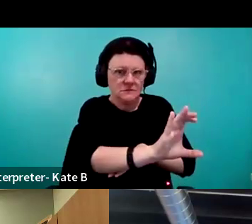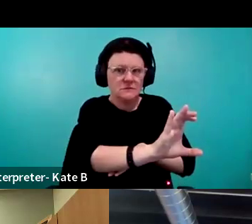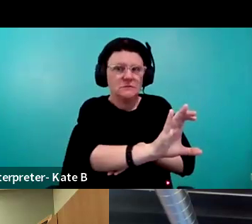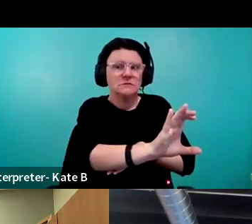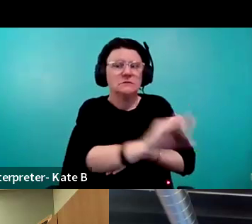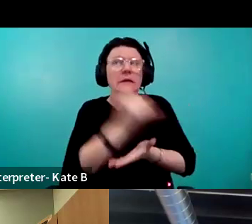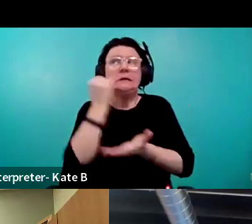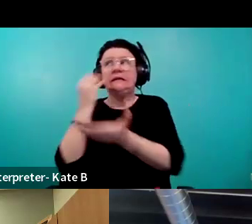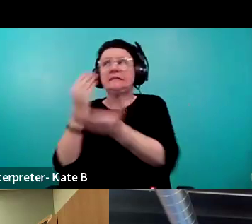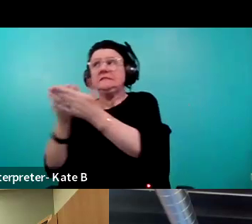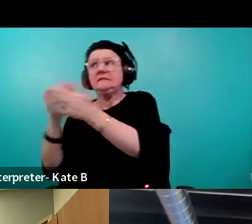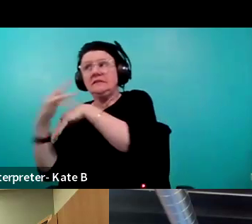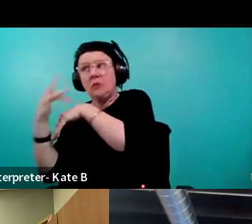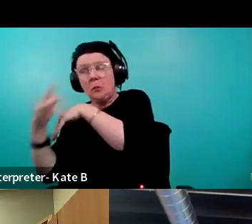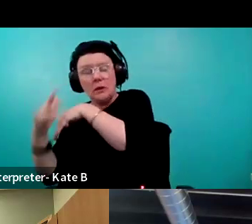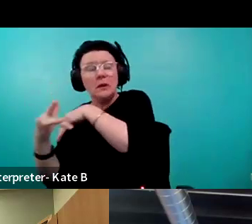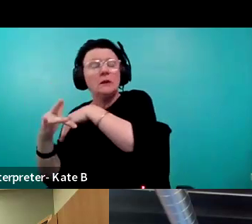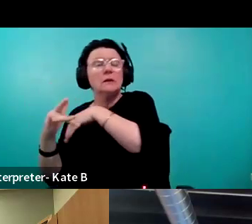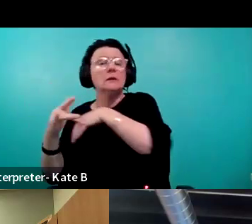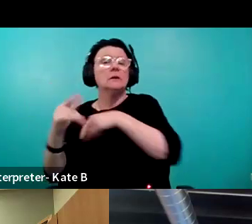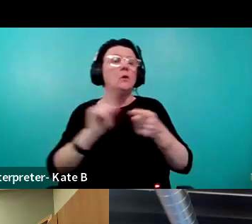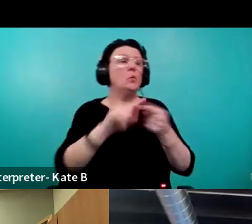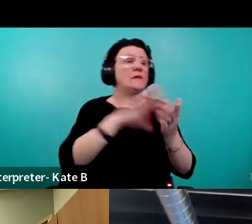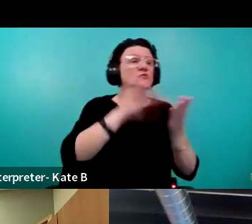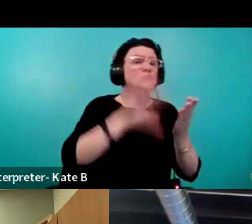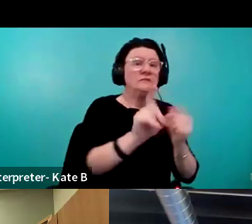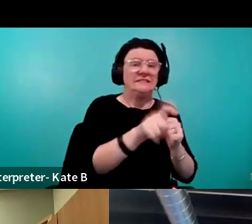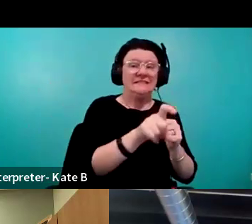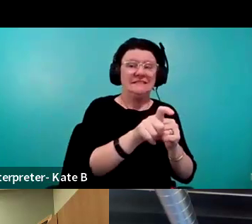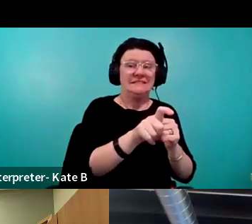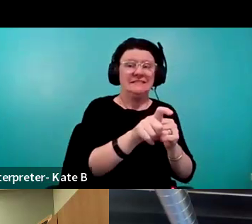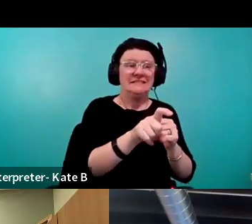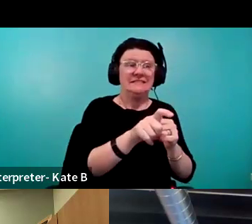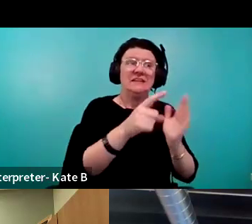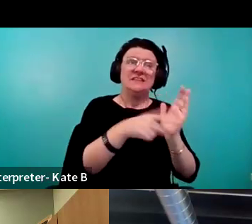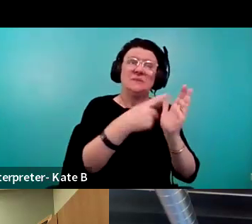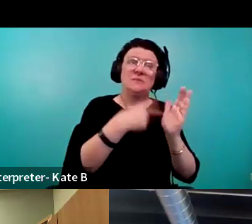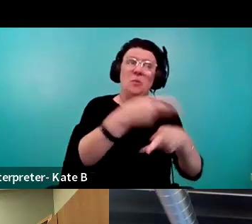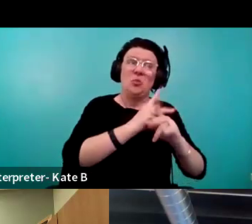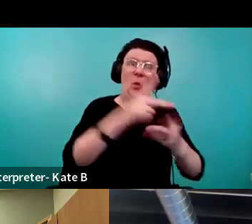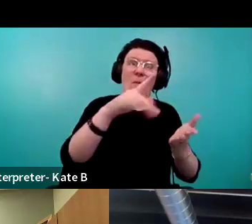there's funding available. When they're done, they don't always have the means to pay it back,